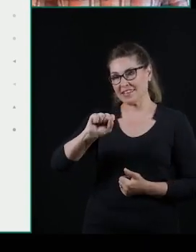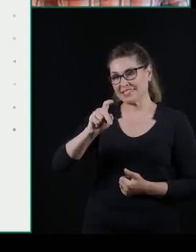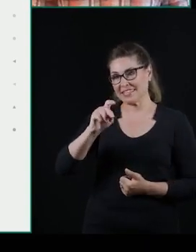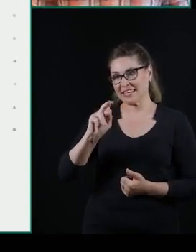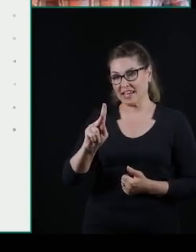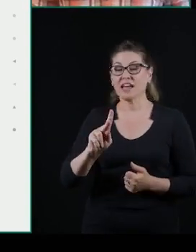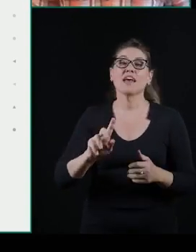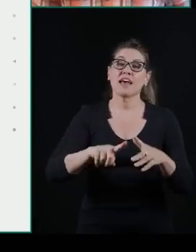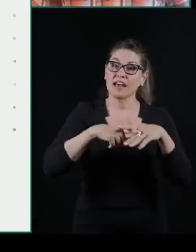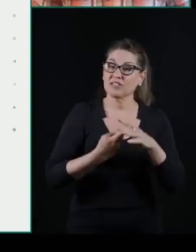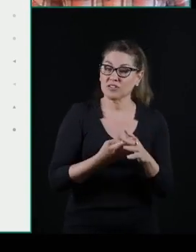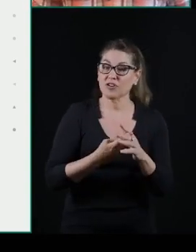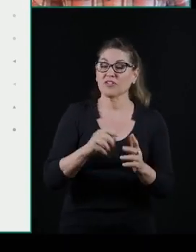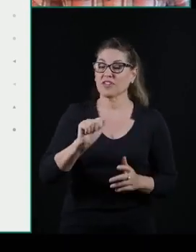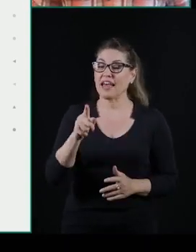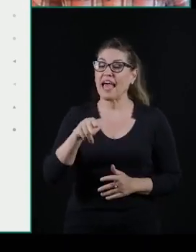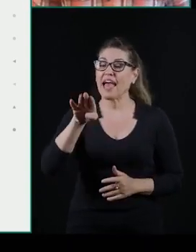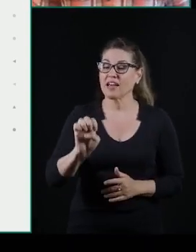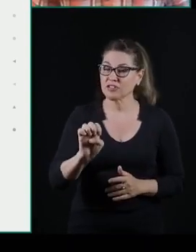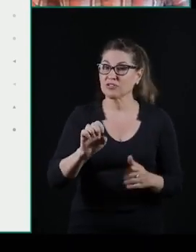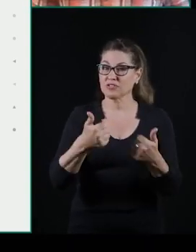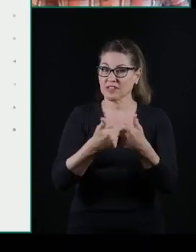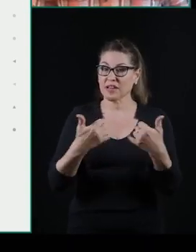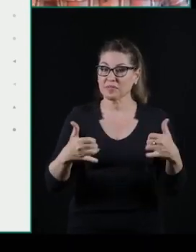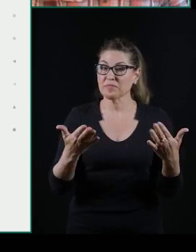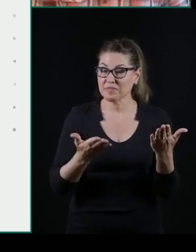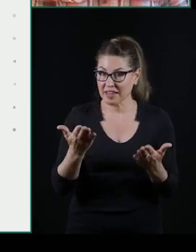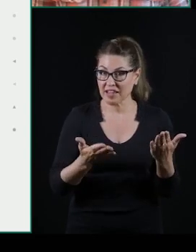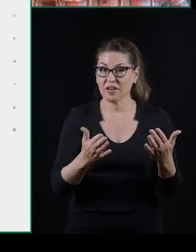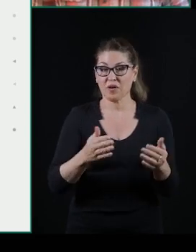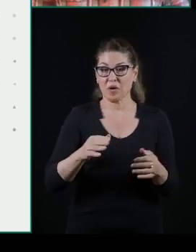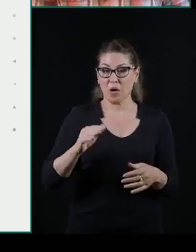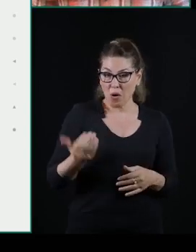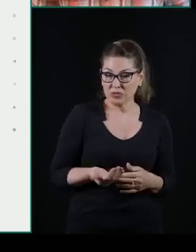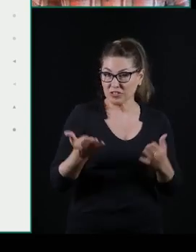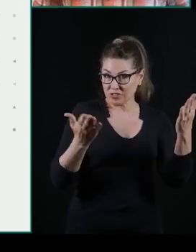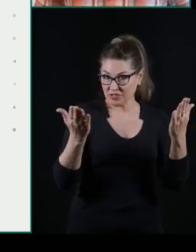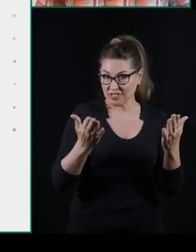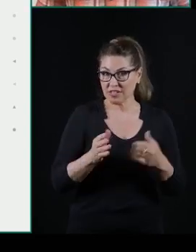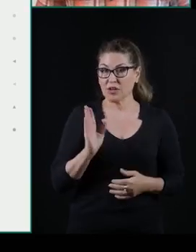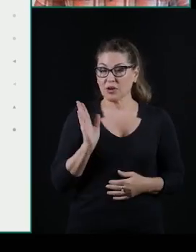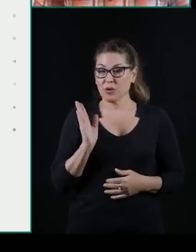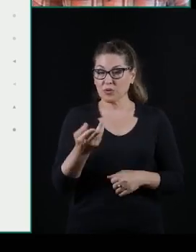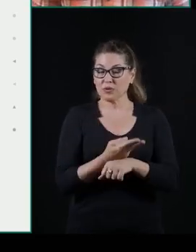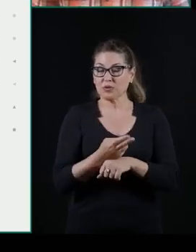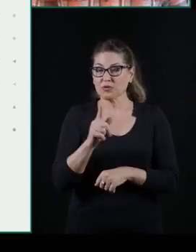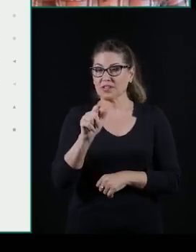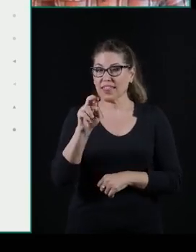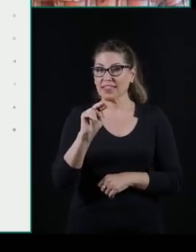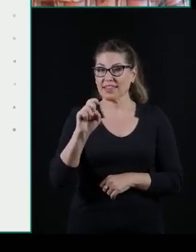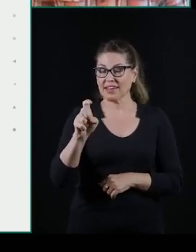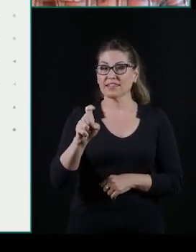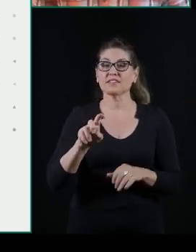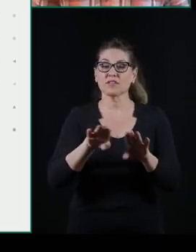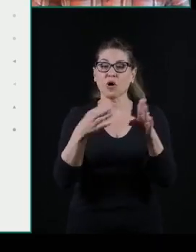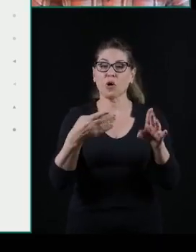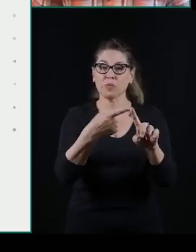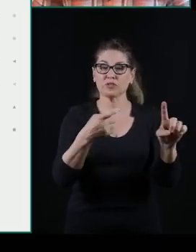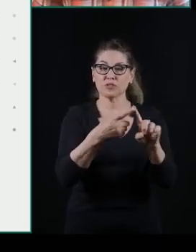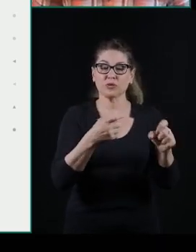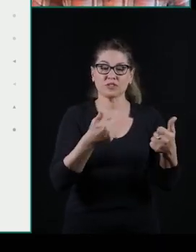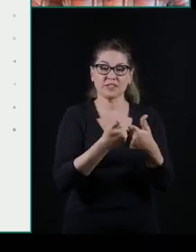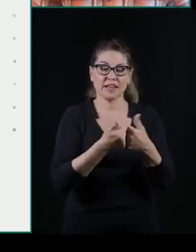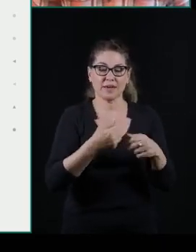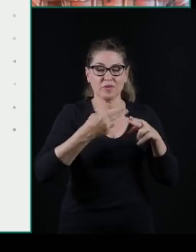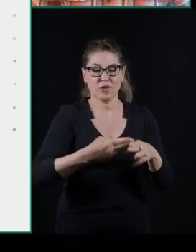server in Azure PlayFab multiplayer servers hosted service. We'll use a Linux build of an open source game named Open